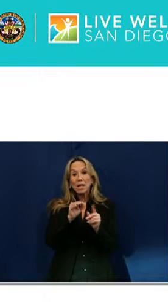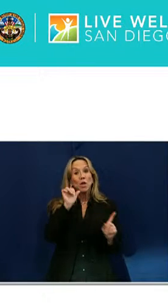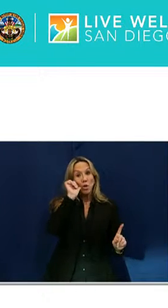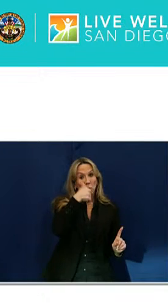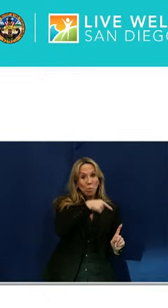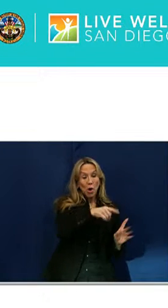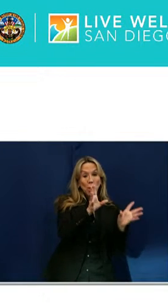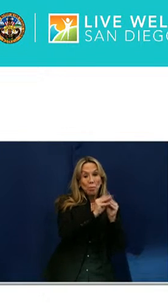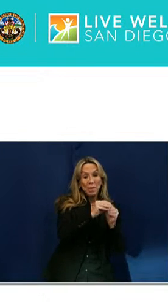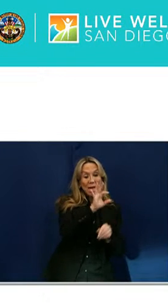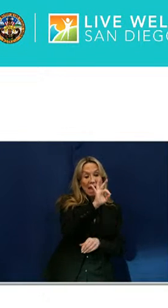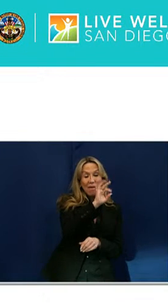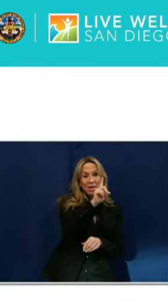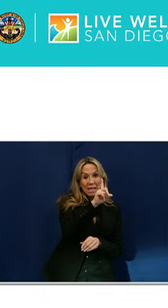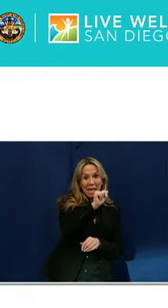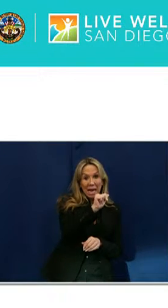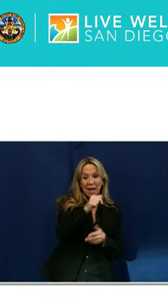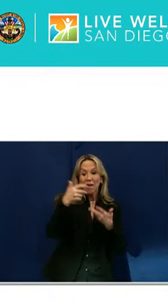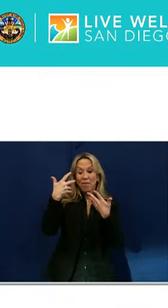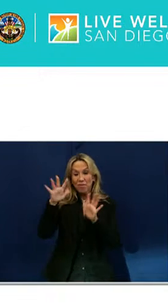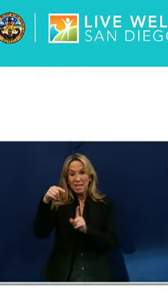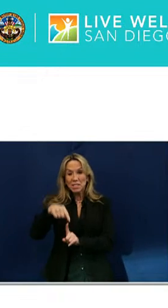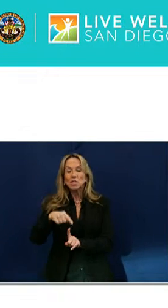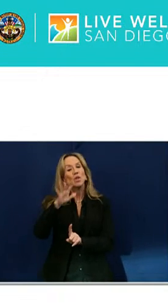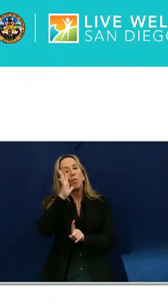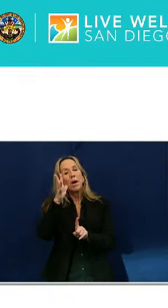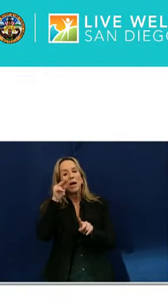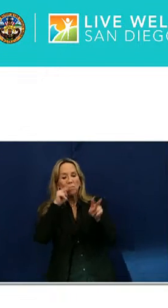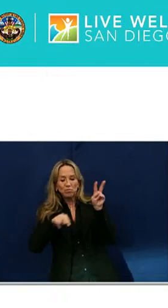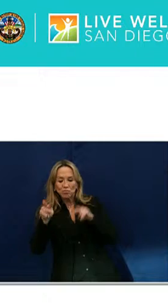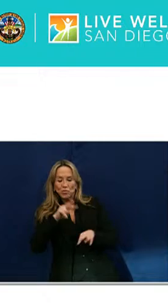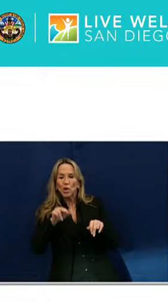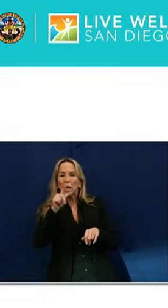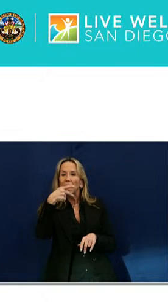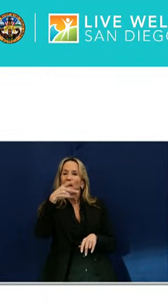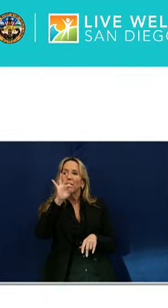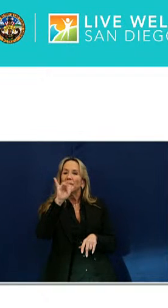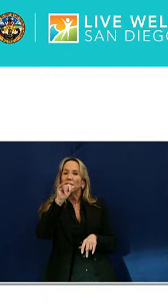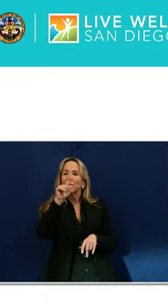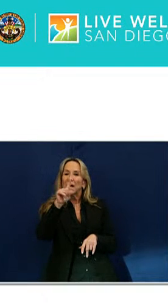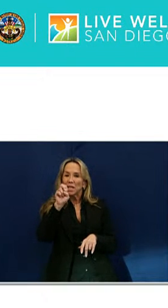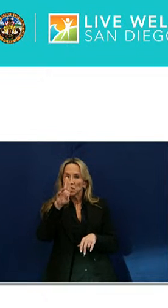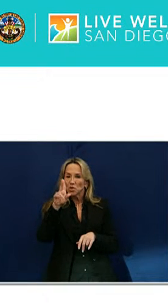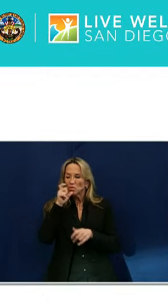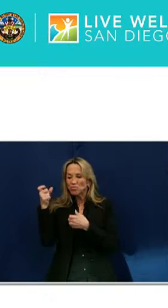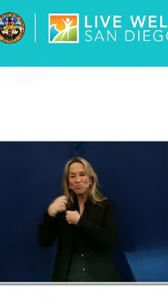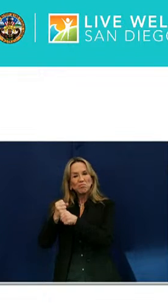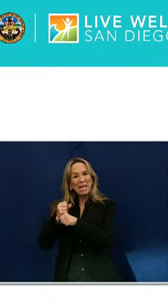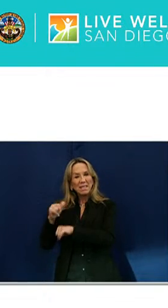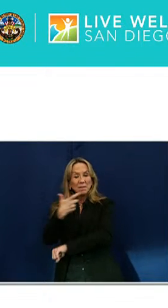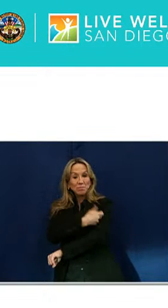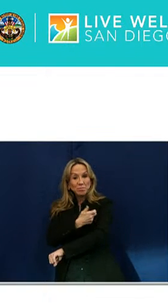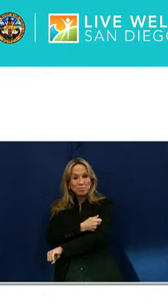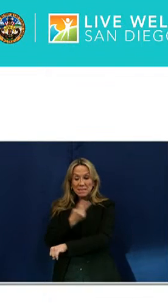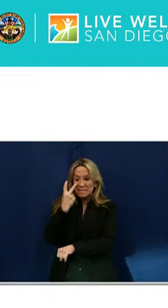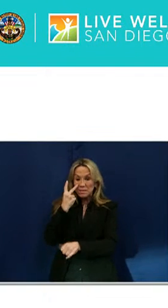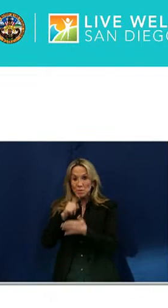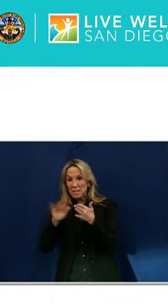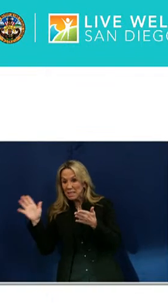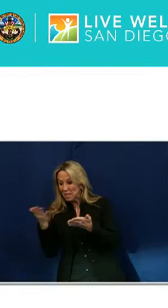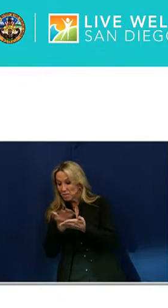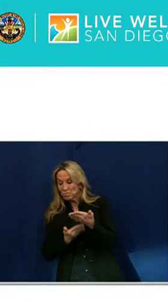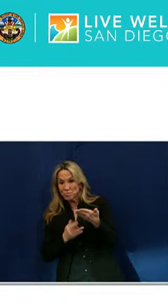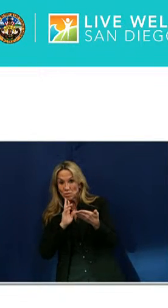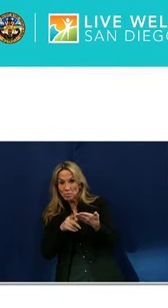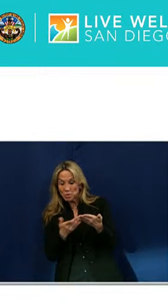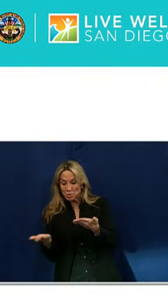tomorrow to review Pfizer's application to get the emergency use authorization. So right now, we